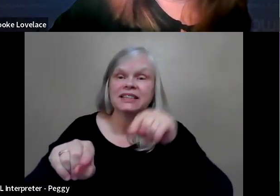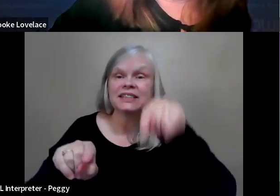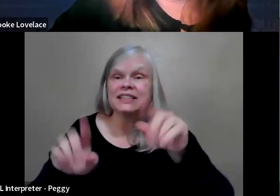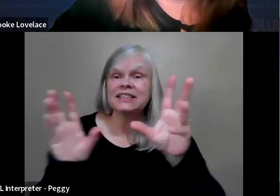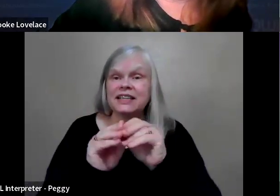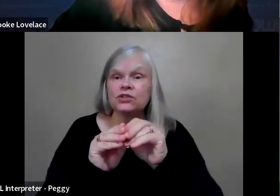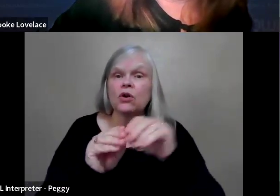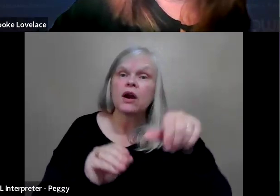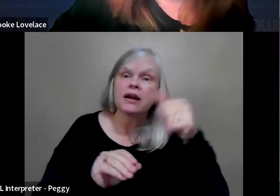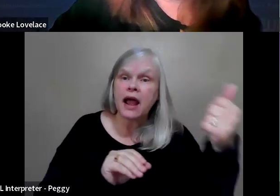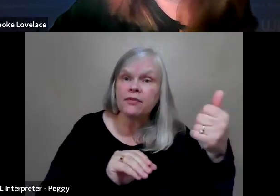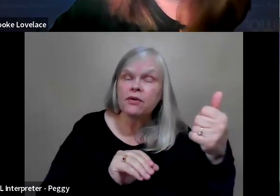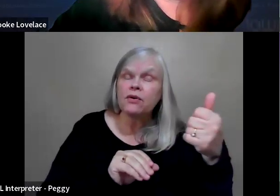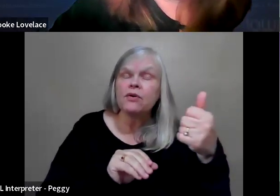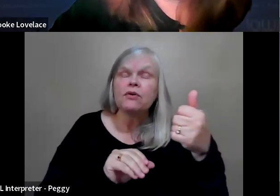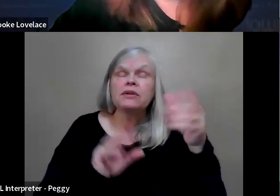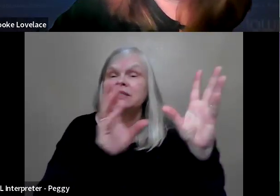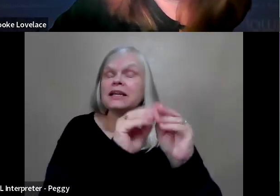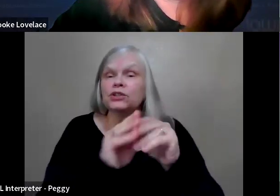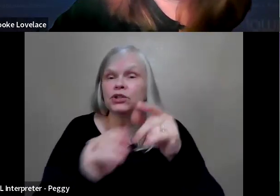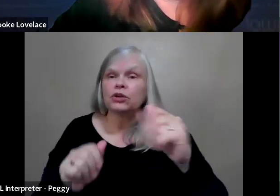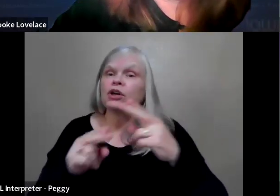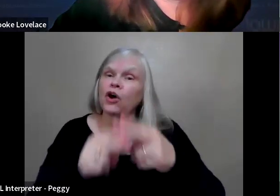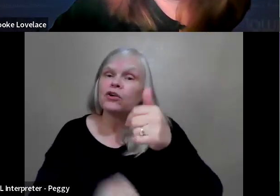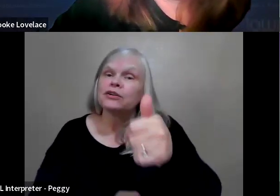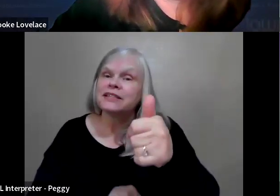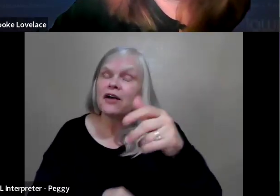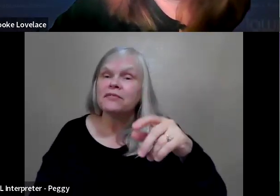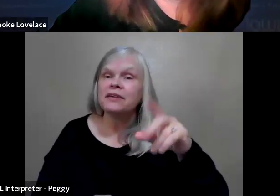sessions can consider themselves a dementia friend.